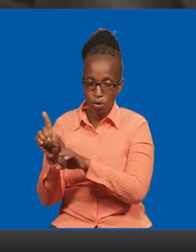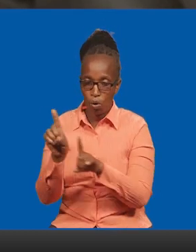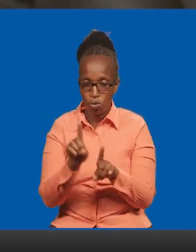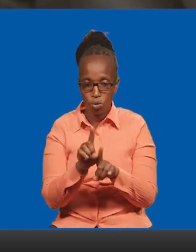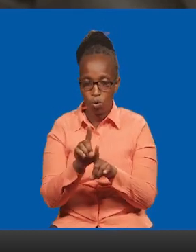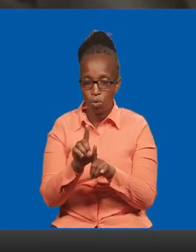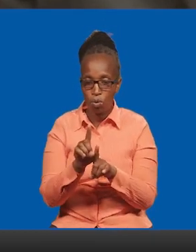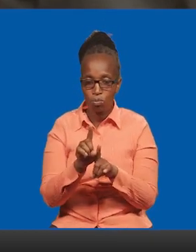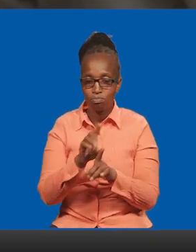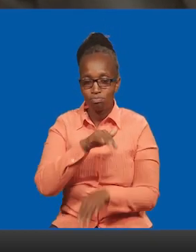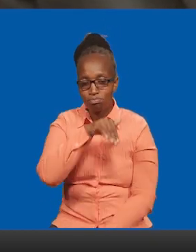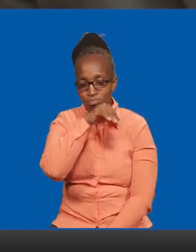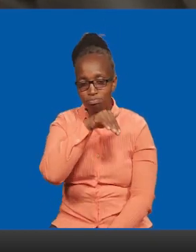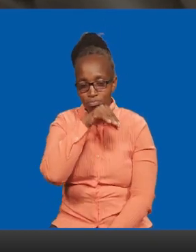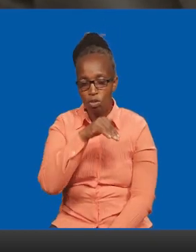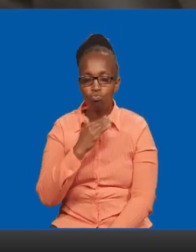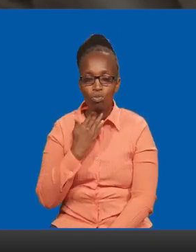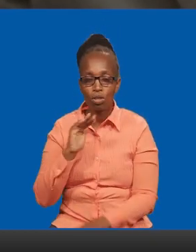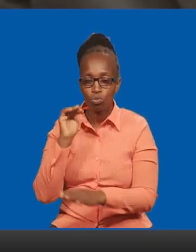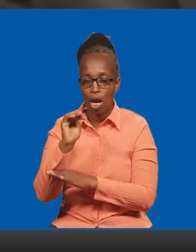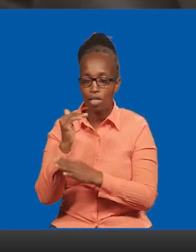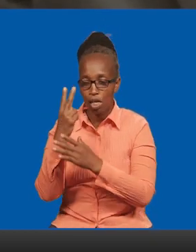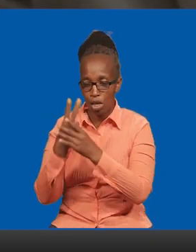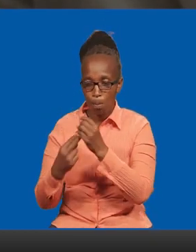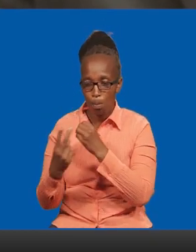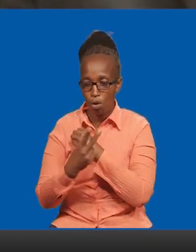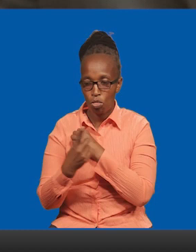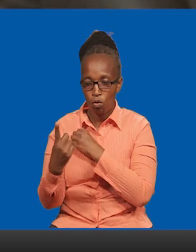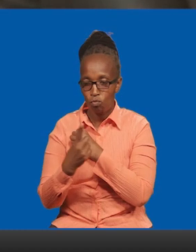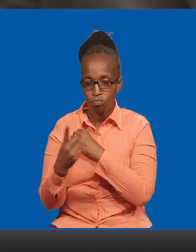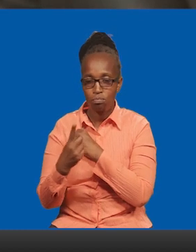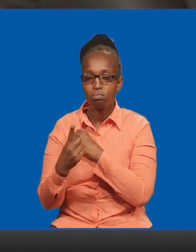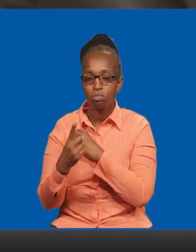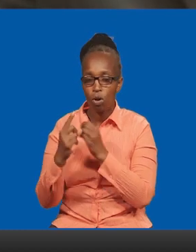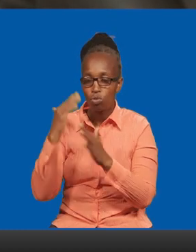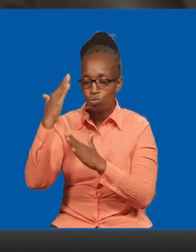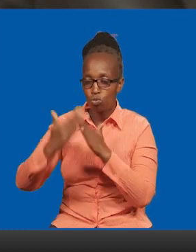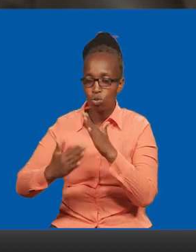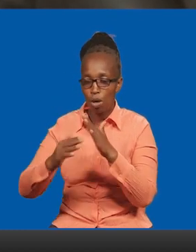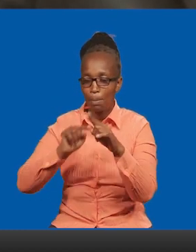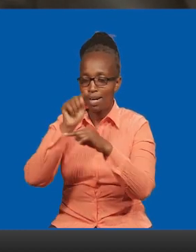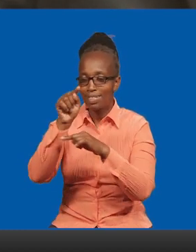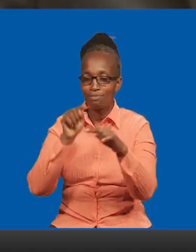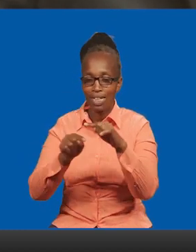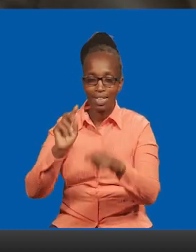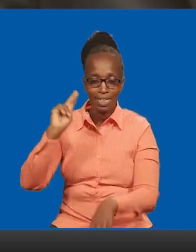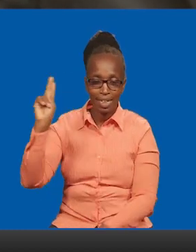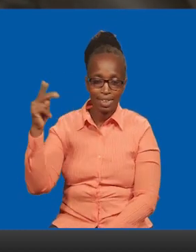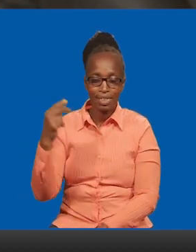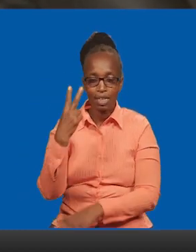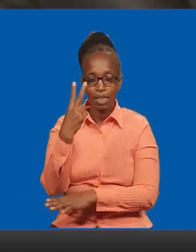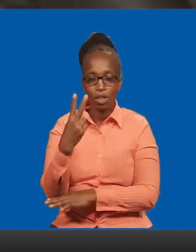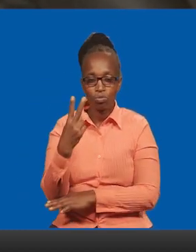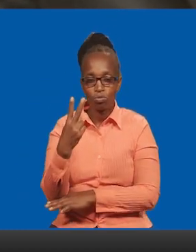the President Ruto and Honorable Odinga, we appeal to you both to stop cutting Kenya into